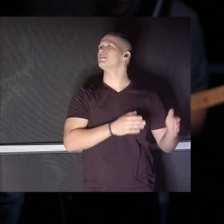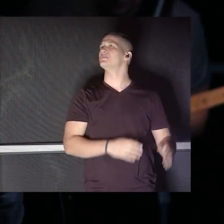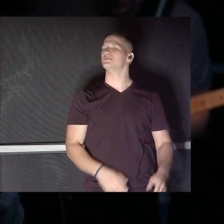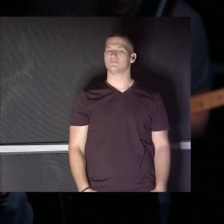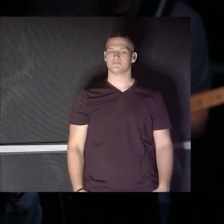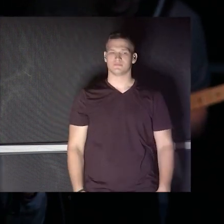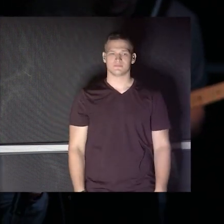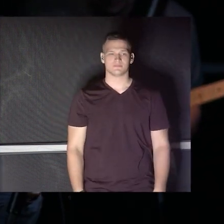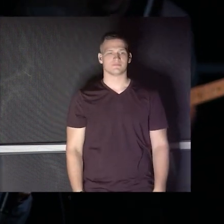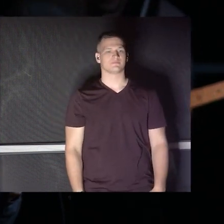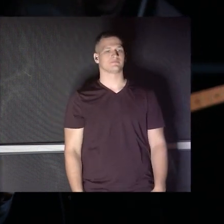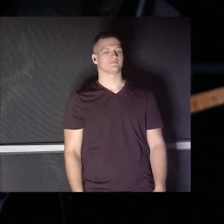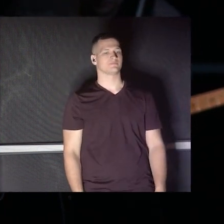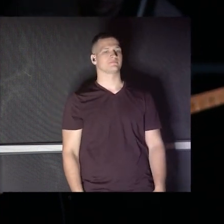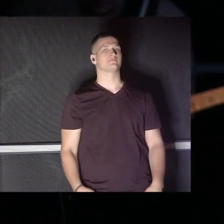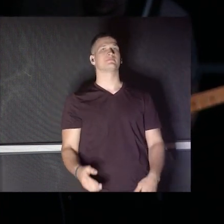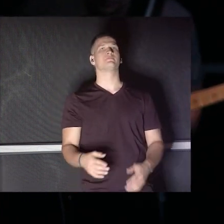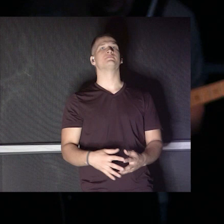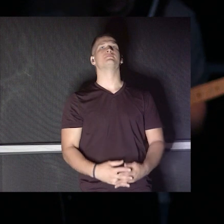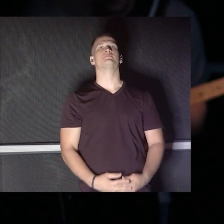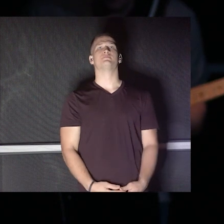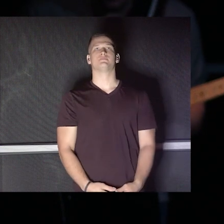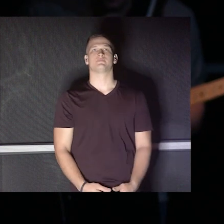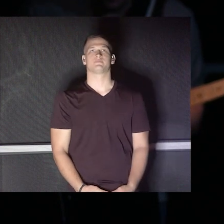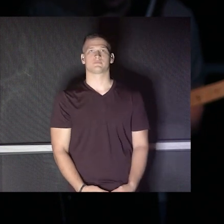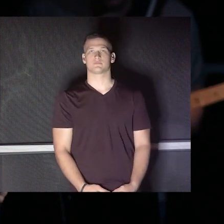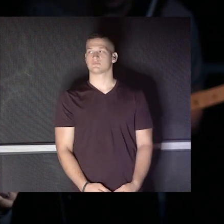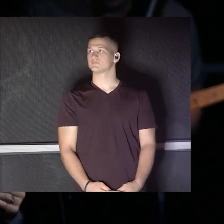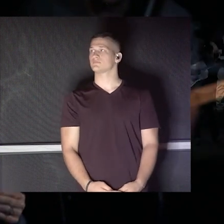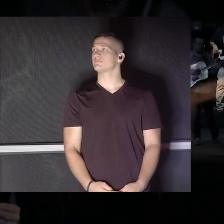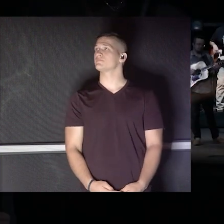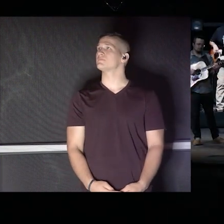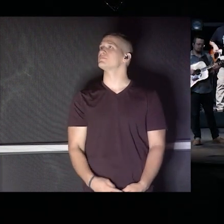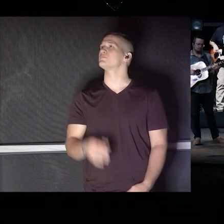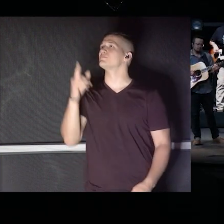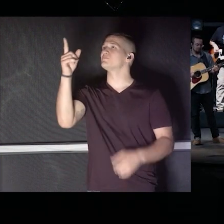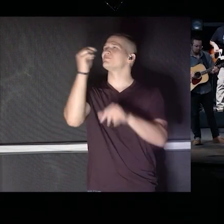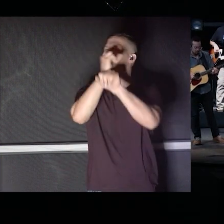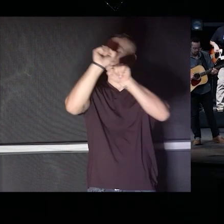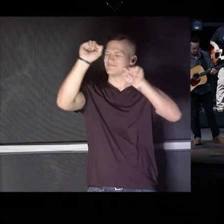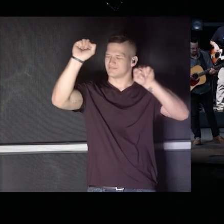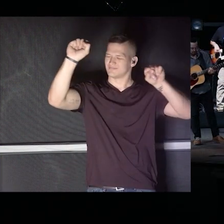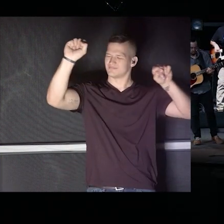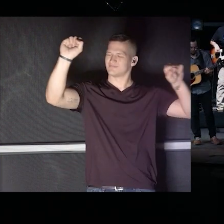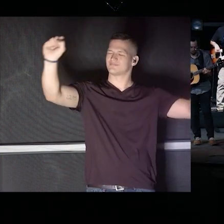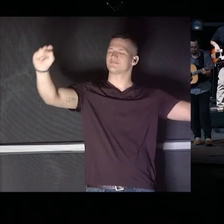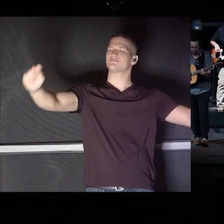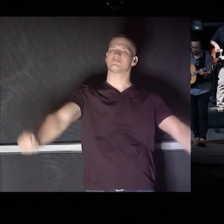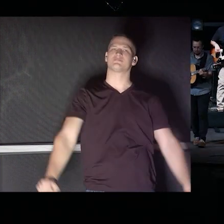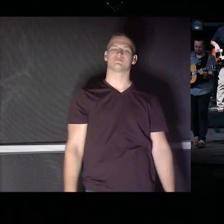only because you chose to make a way.